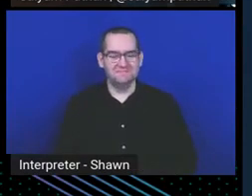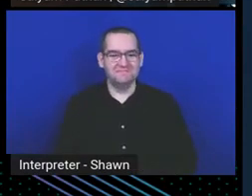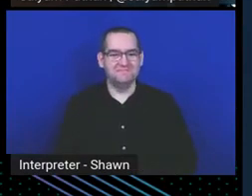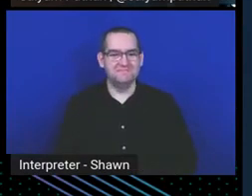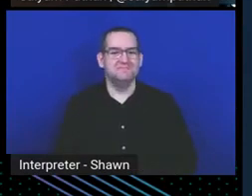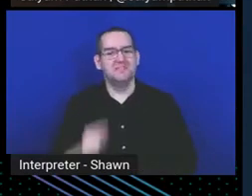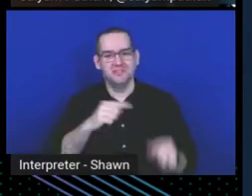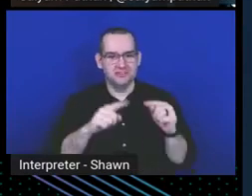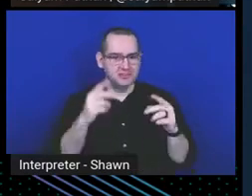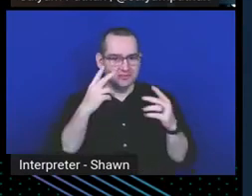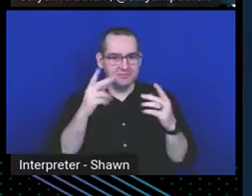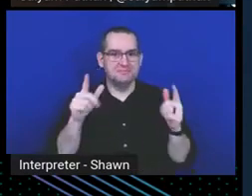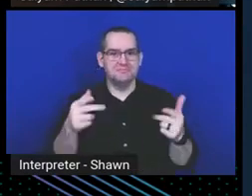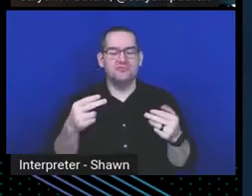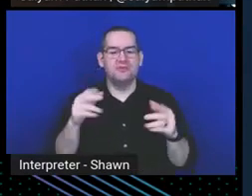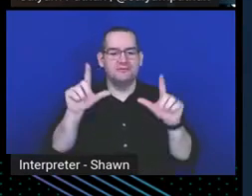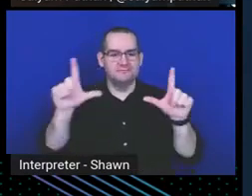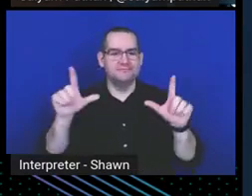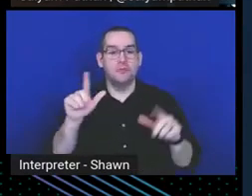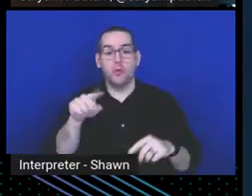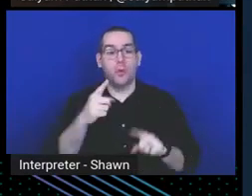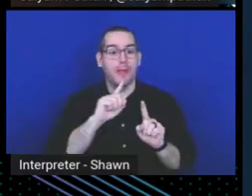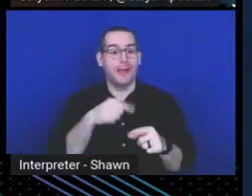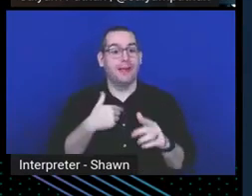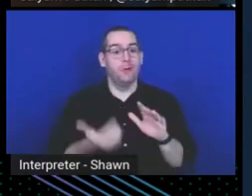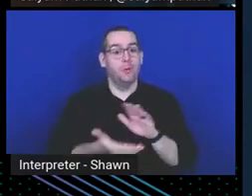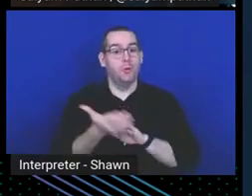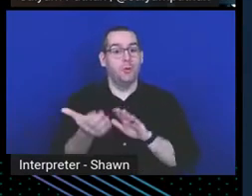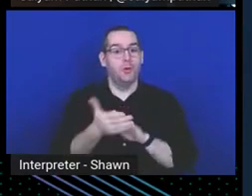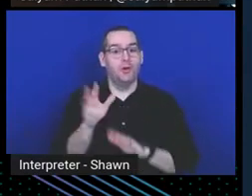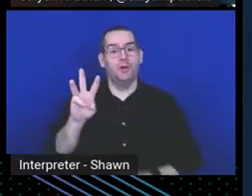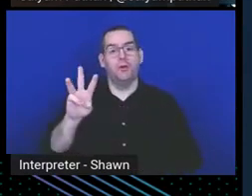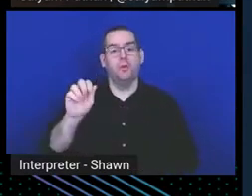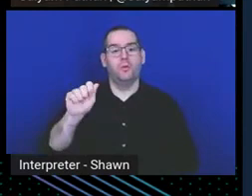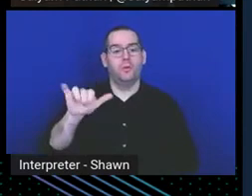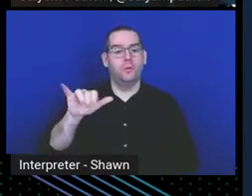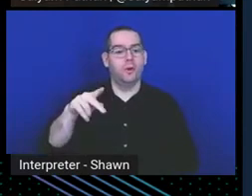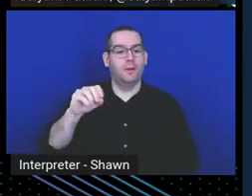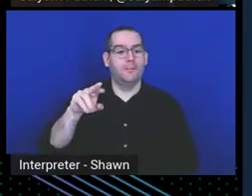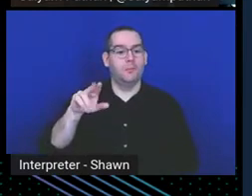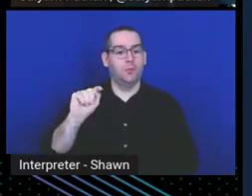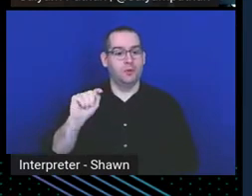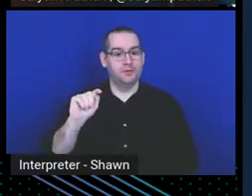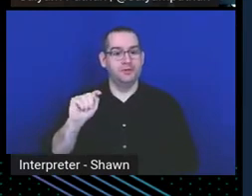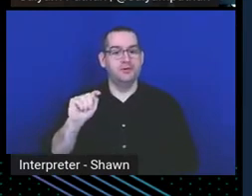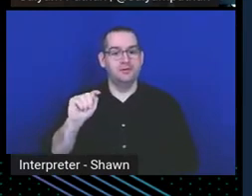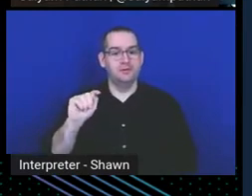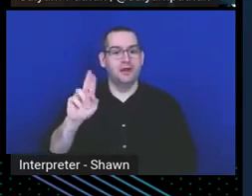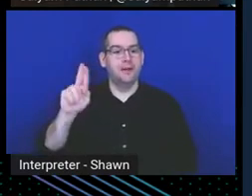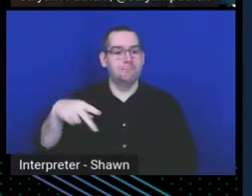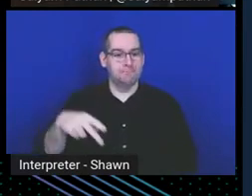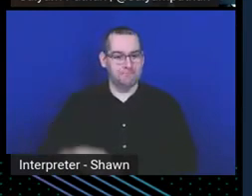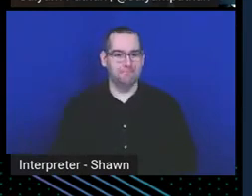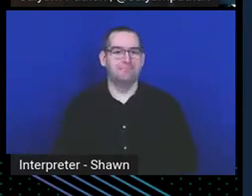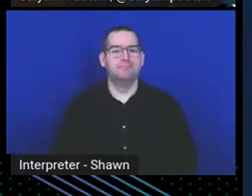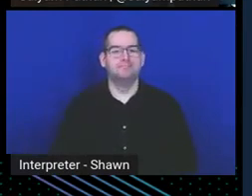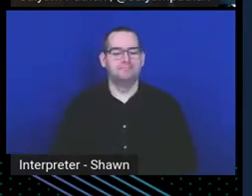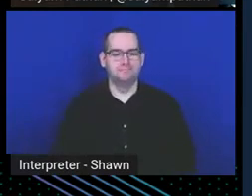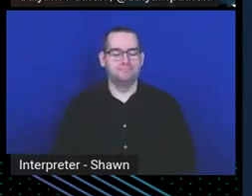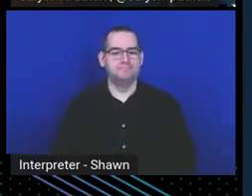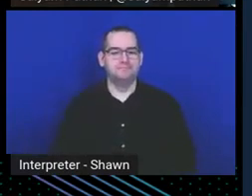see clearly. Now the only command that I will run is waypoint up.